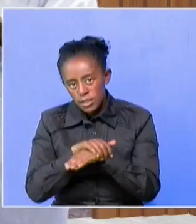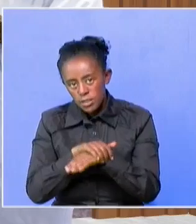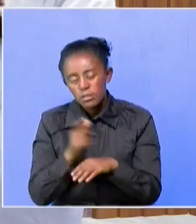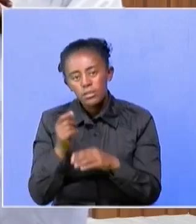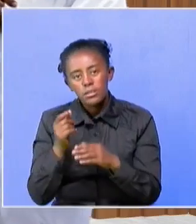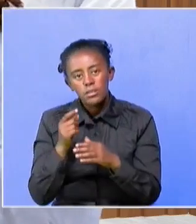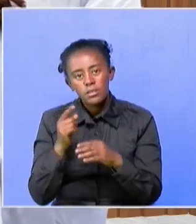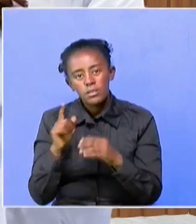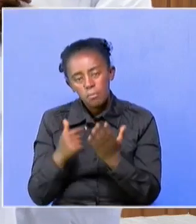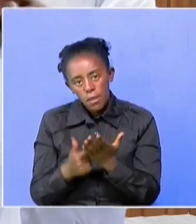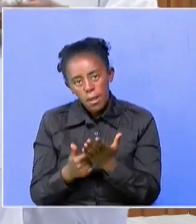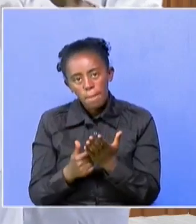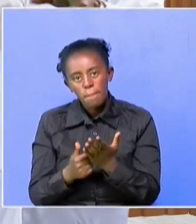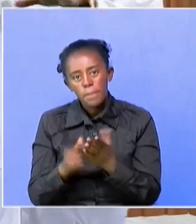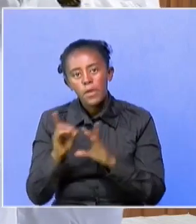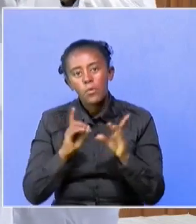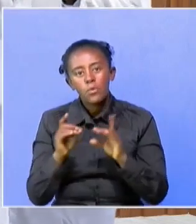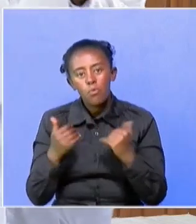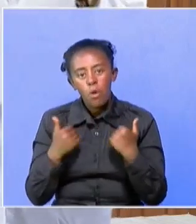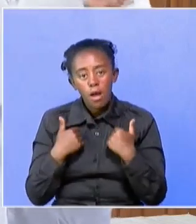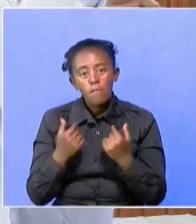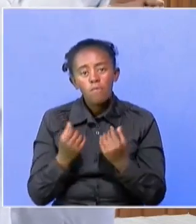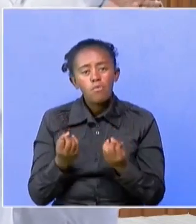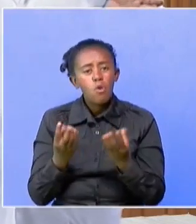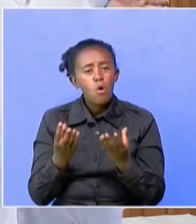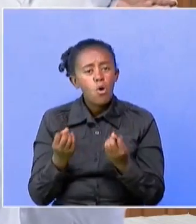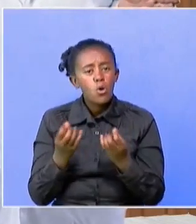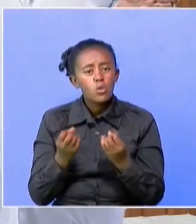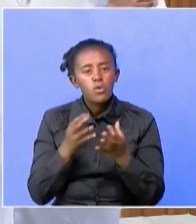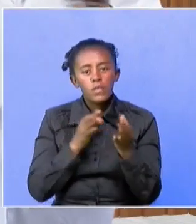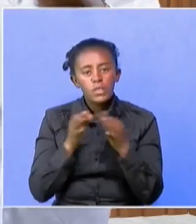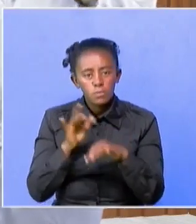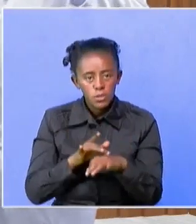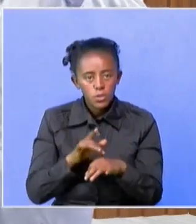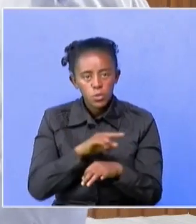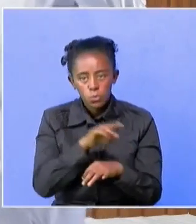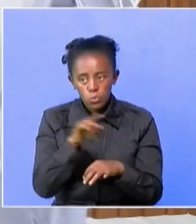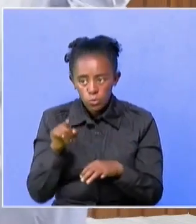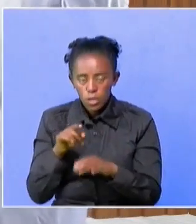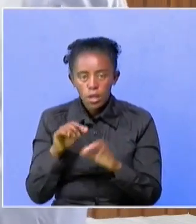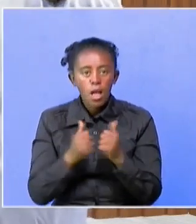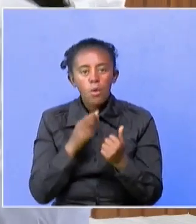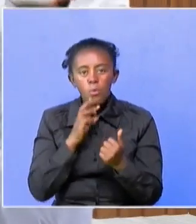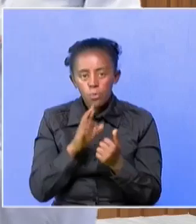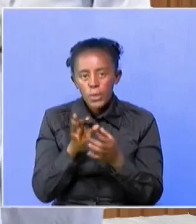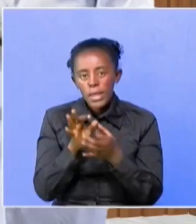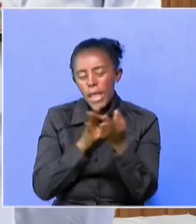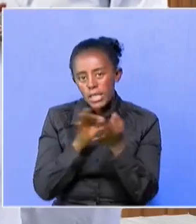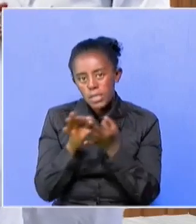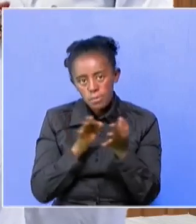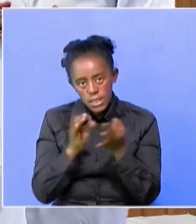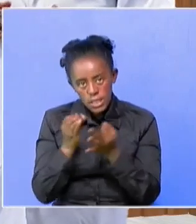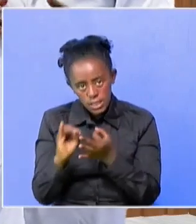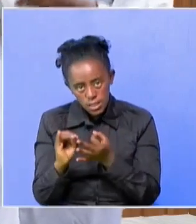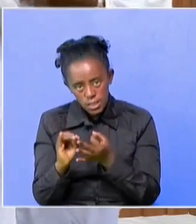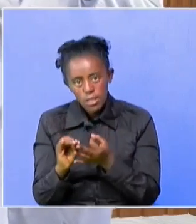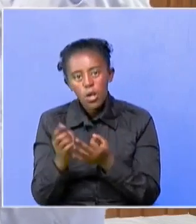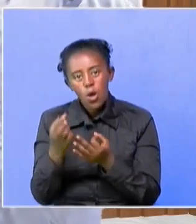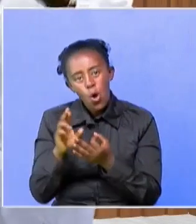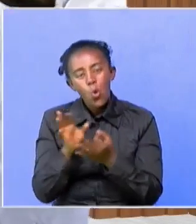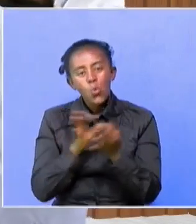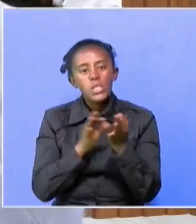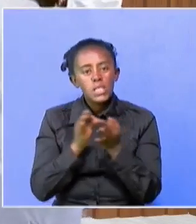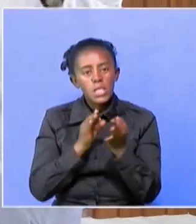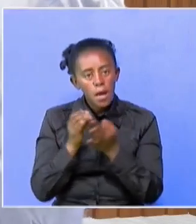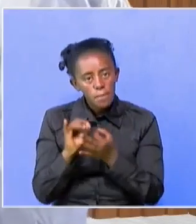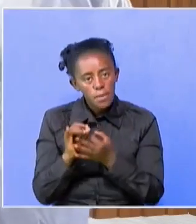time. We do have also lots of expressions, the way how we are expressing or